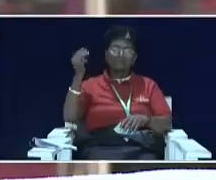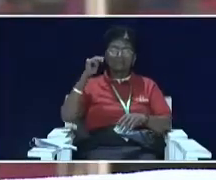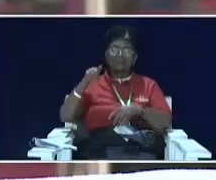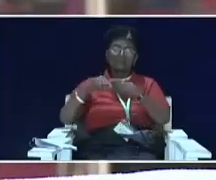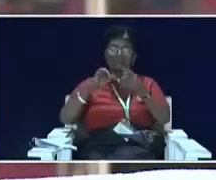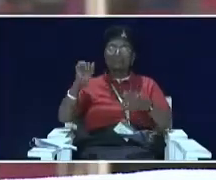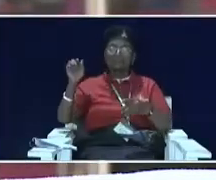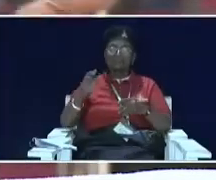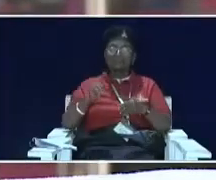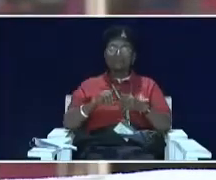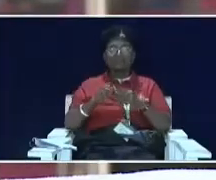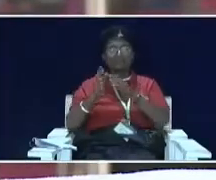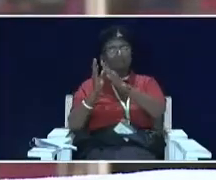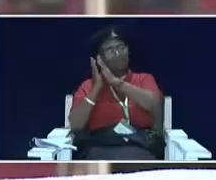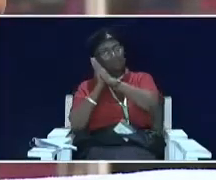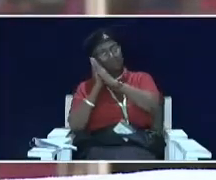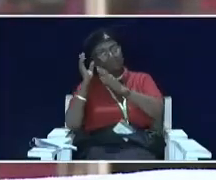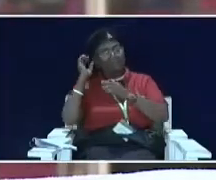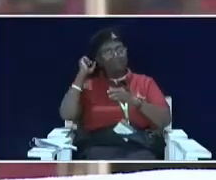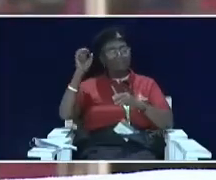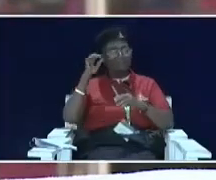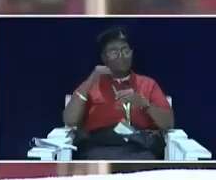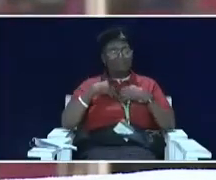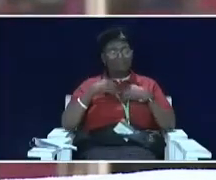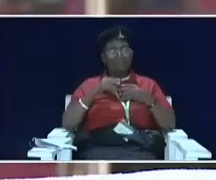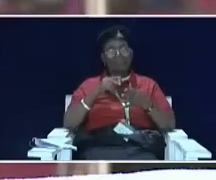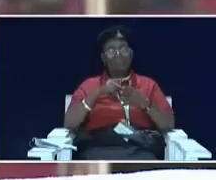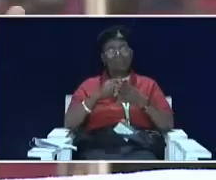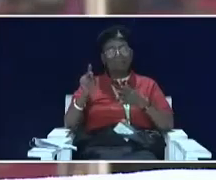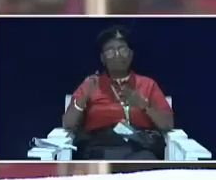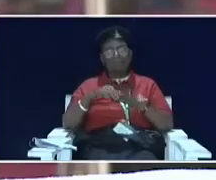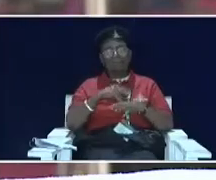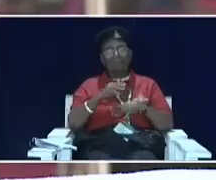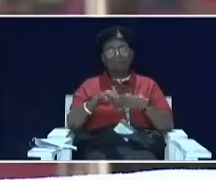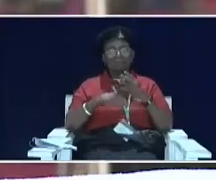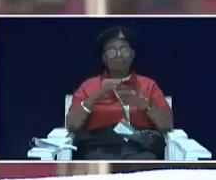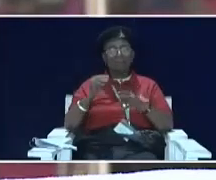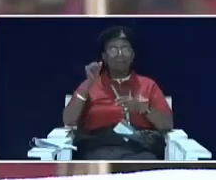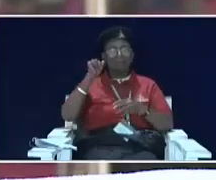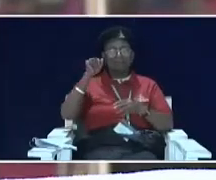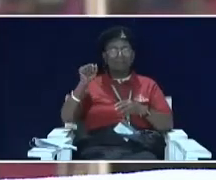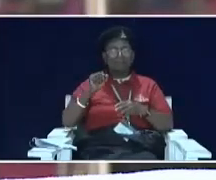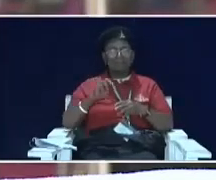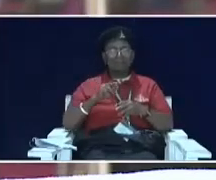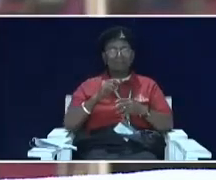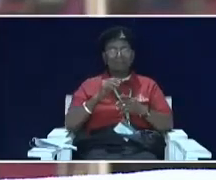The Bible said for the rest of her life, herself and the children, they lived comfortably.